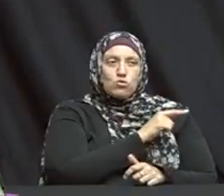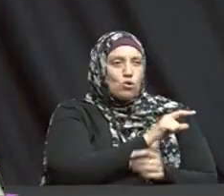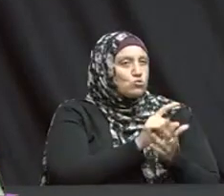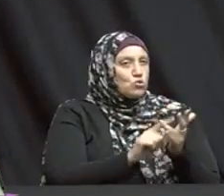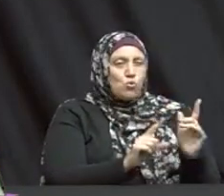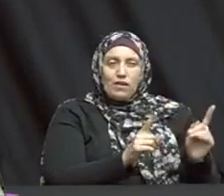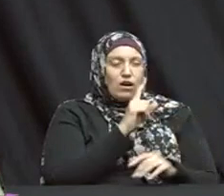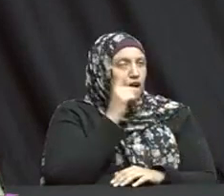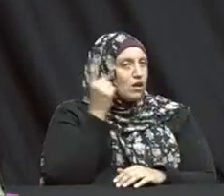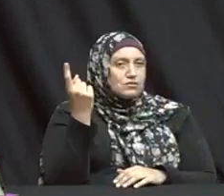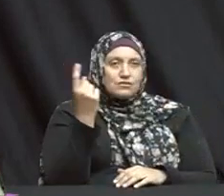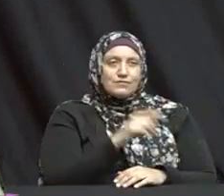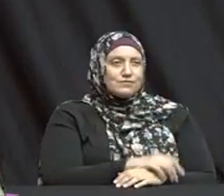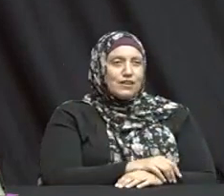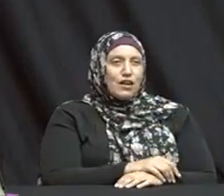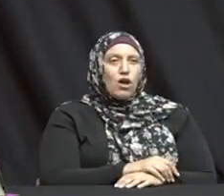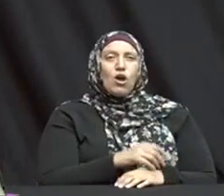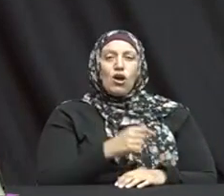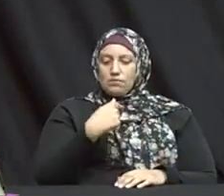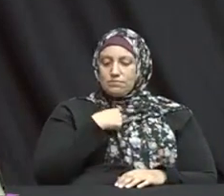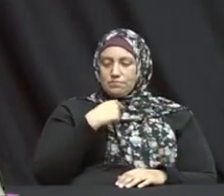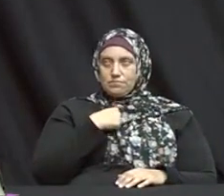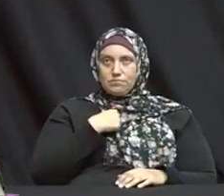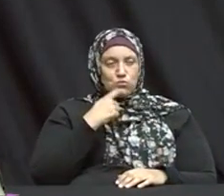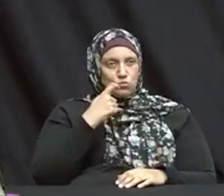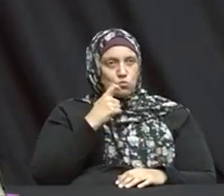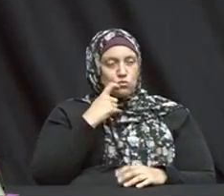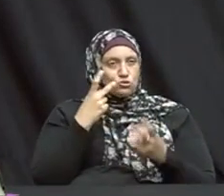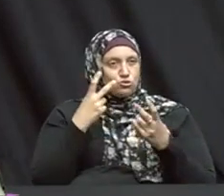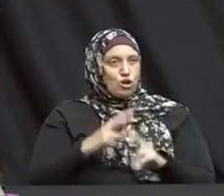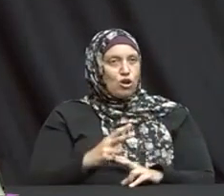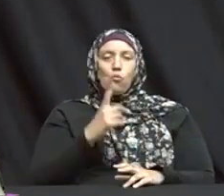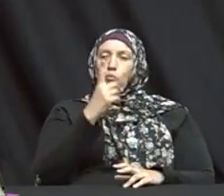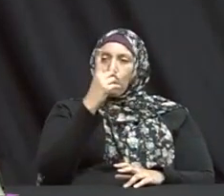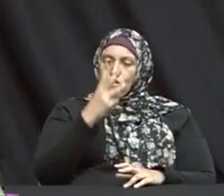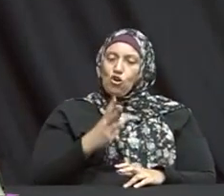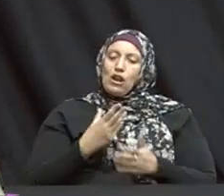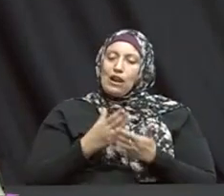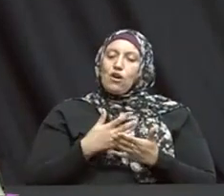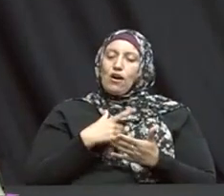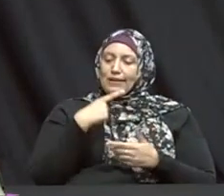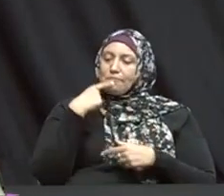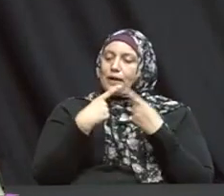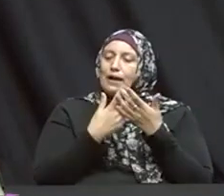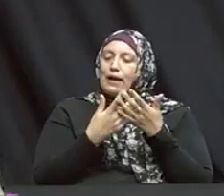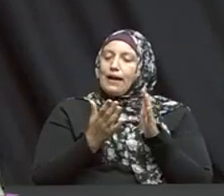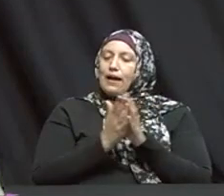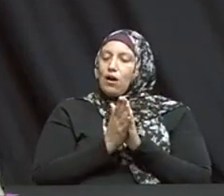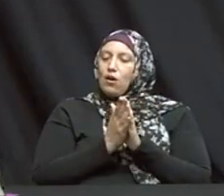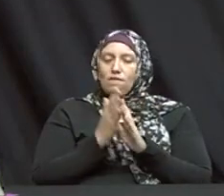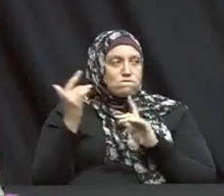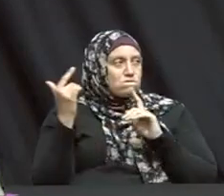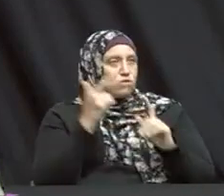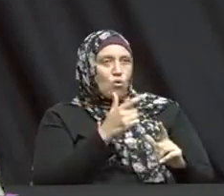a pre-agreement before my death, otherwise I cannot dictate how her share will be given to her.